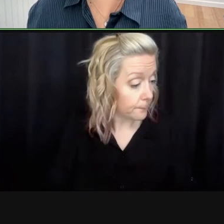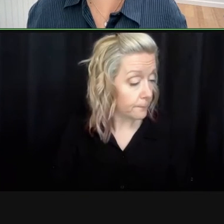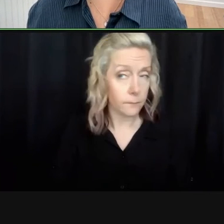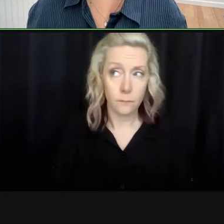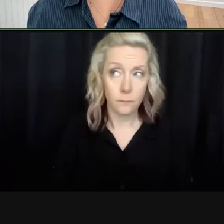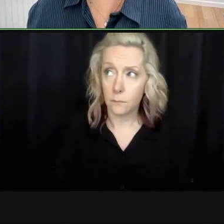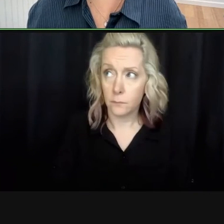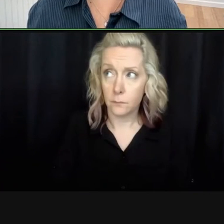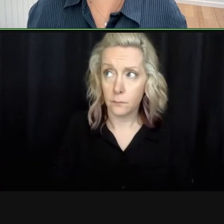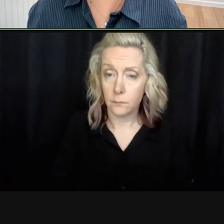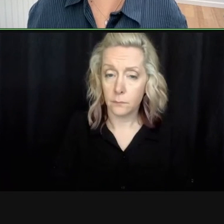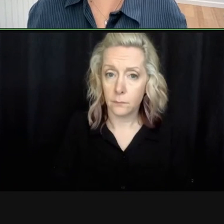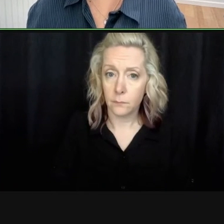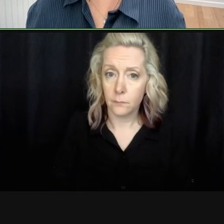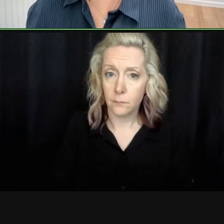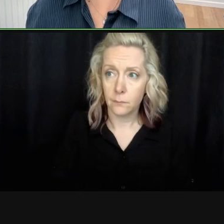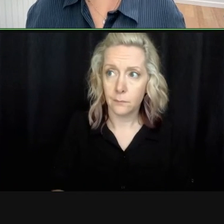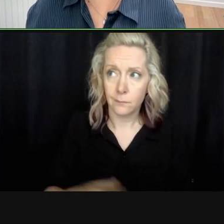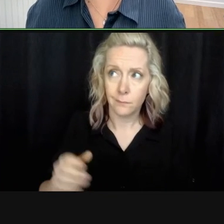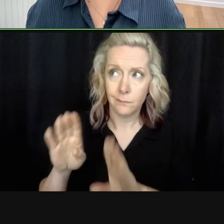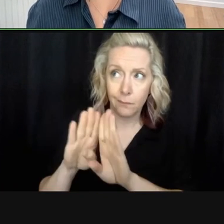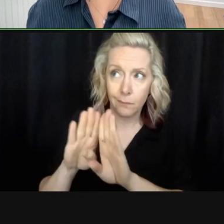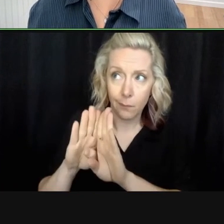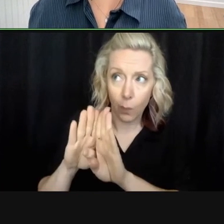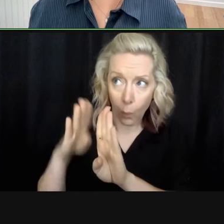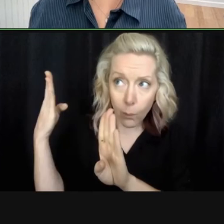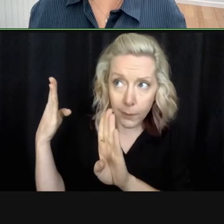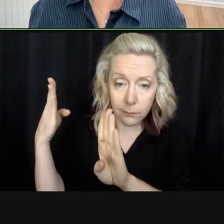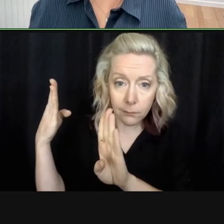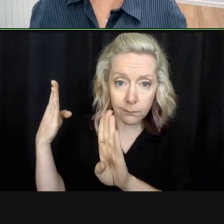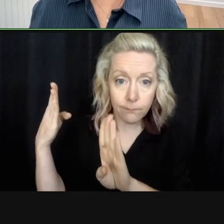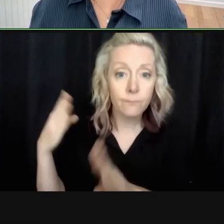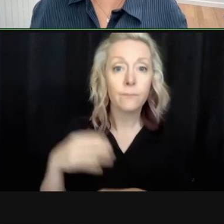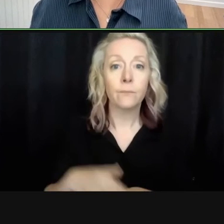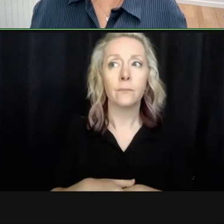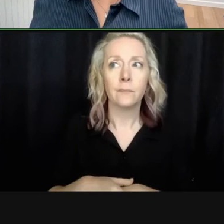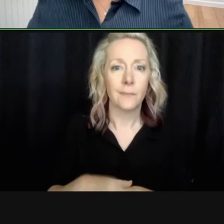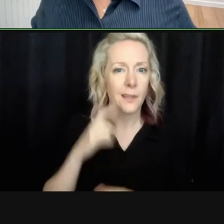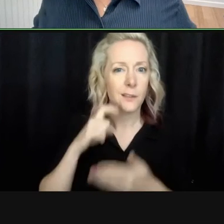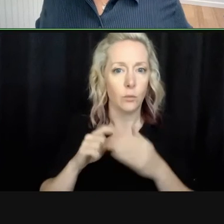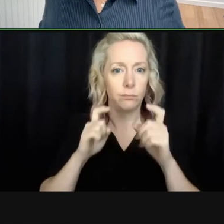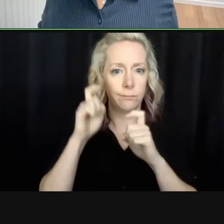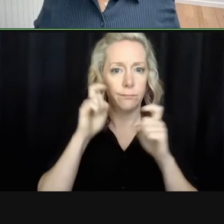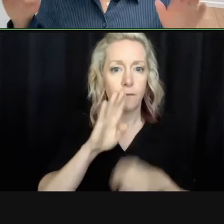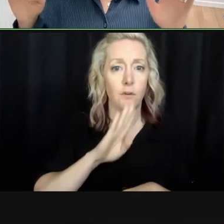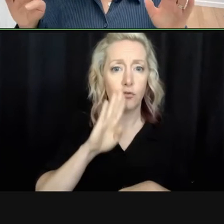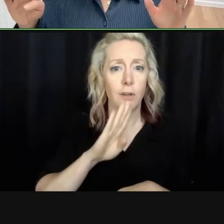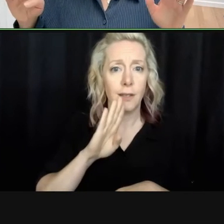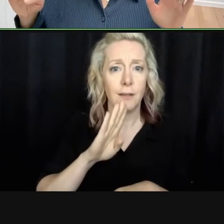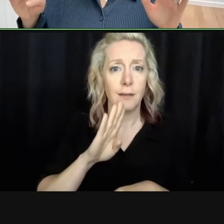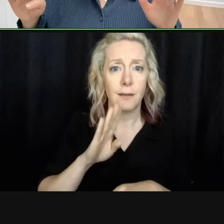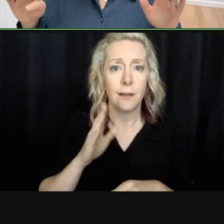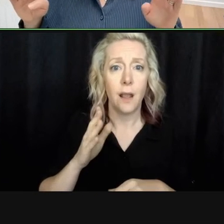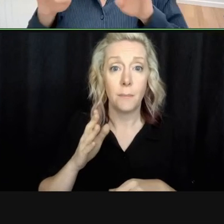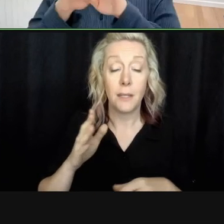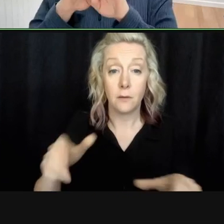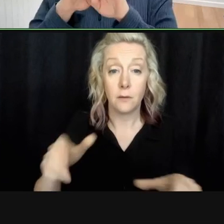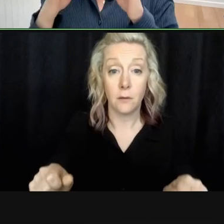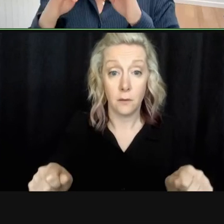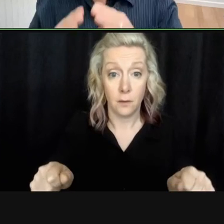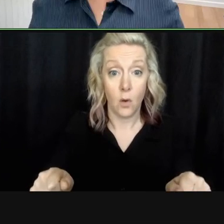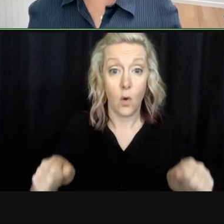And she signed open again. And they said, what? And she's getting more frustrated now. And she's lifting her hands off of her walker